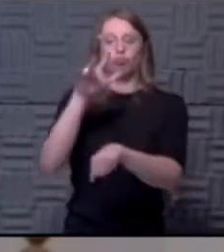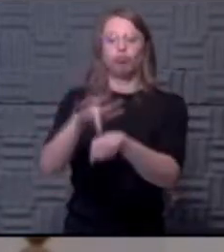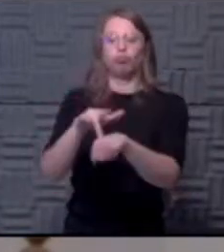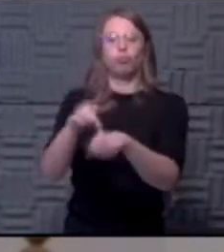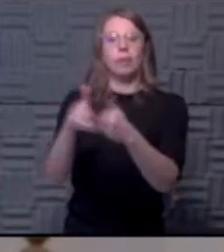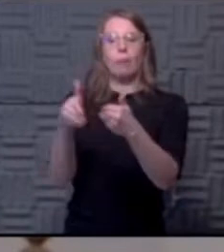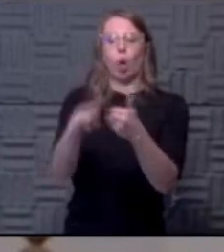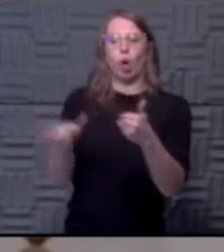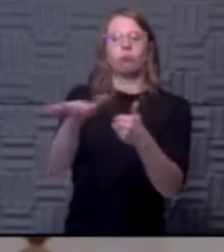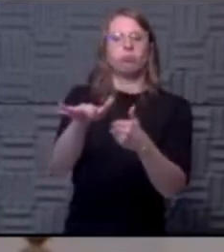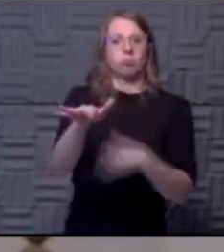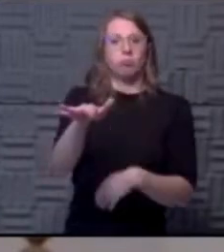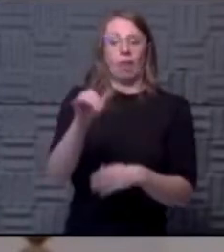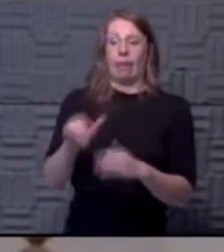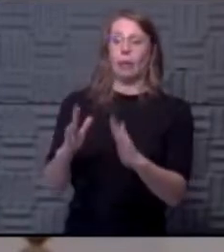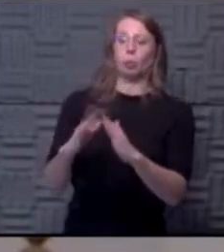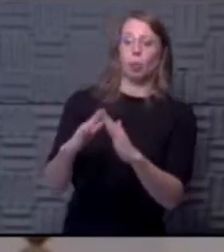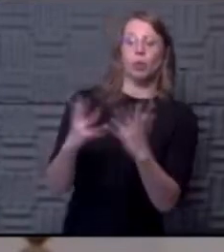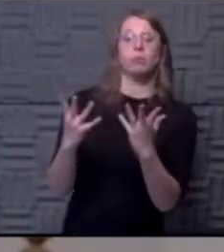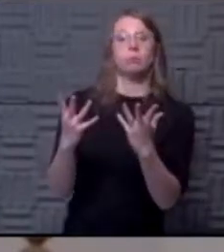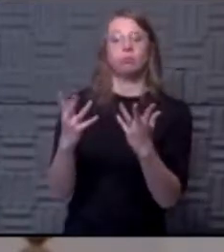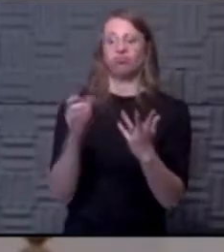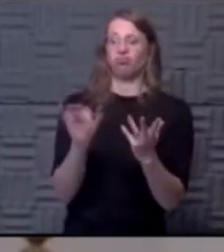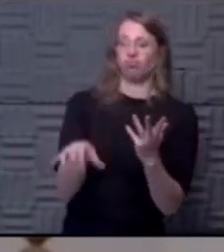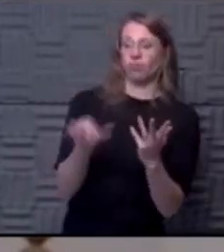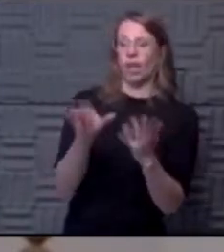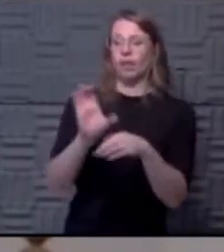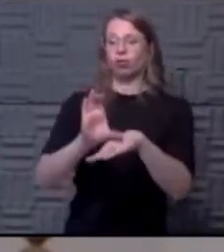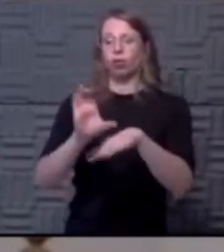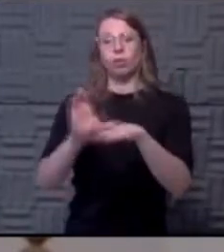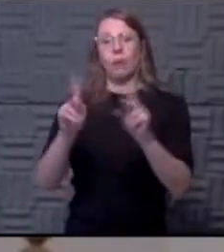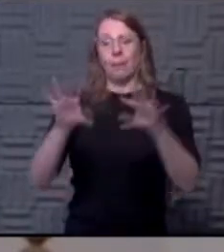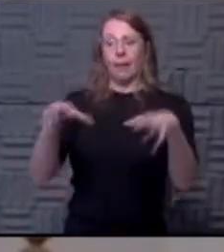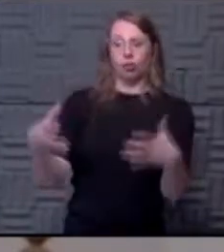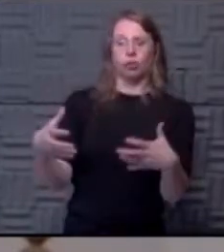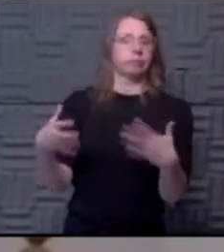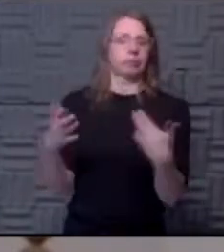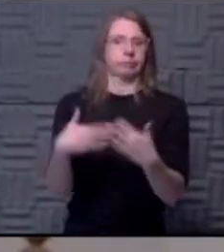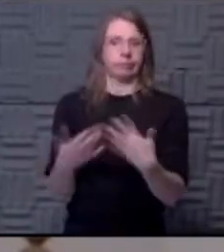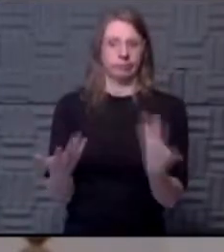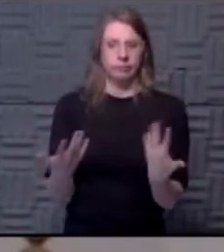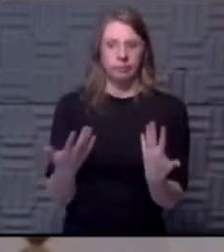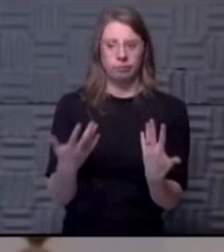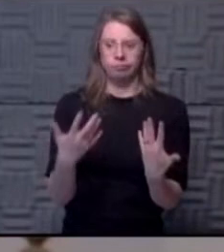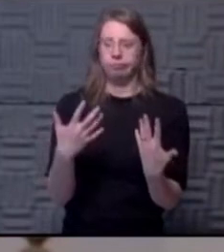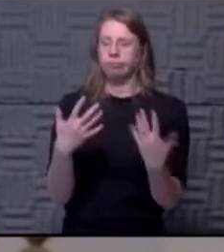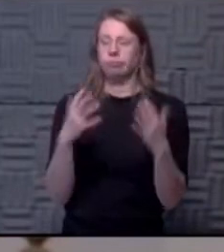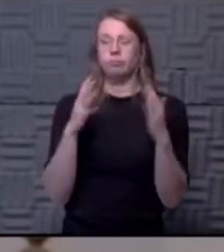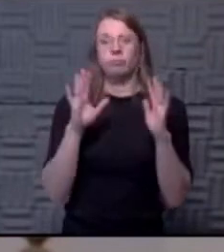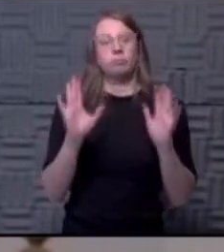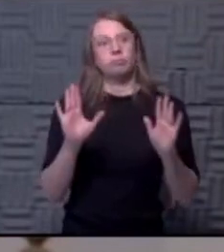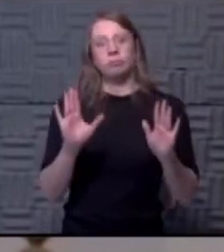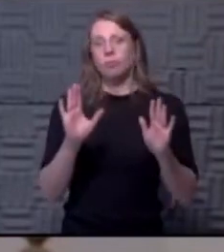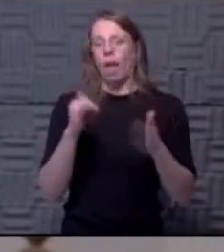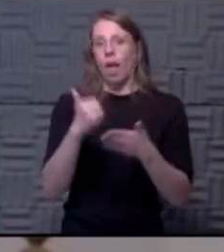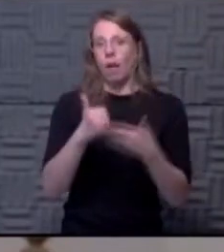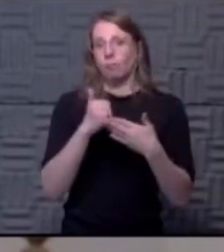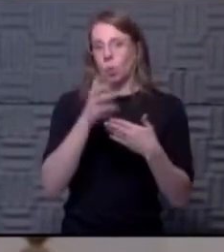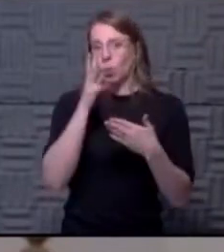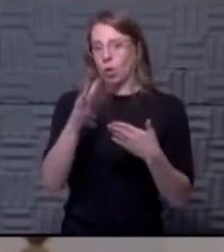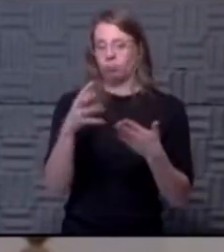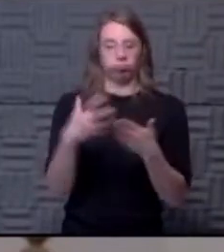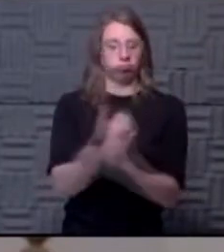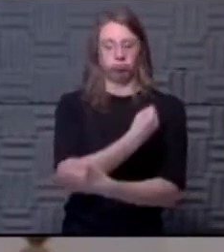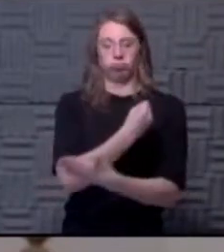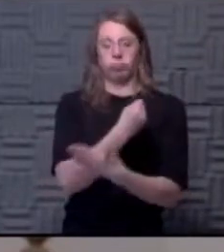neighborhood, that community, that church population, et cetera, would be terrifically helpful. And a lot of people are coming